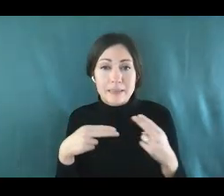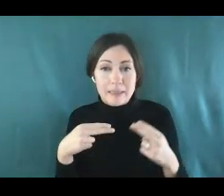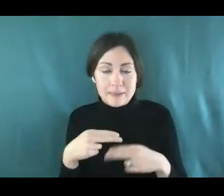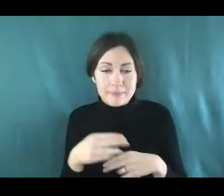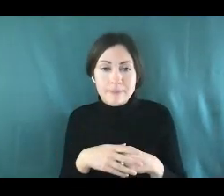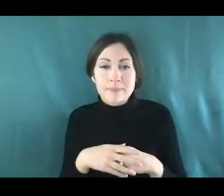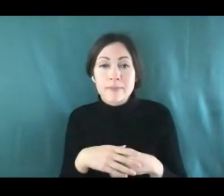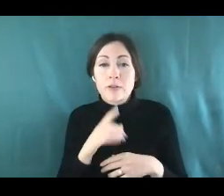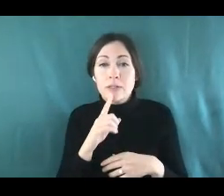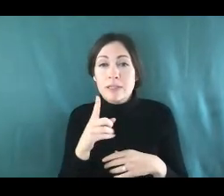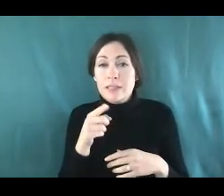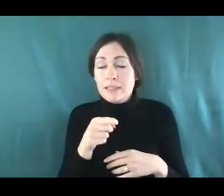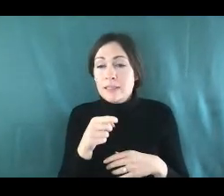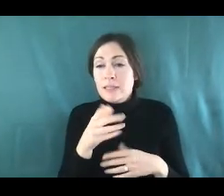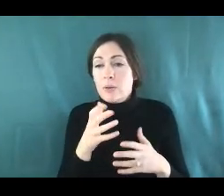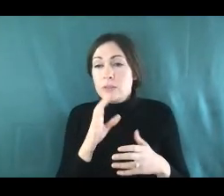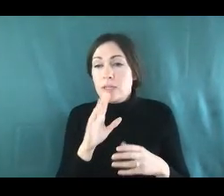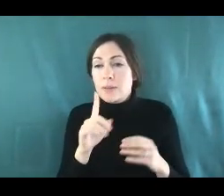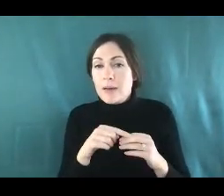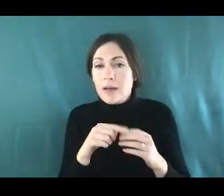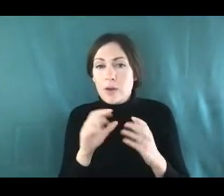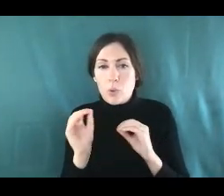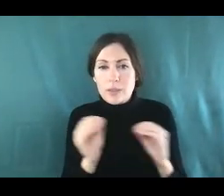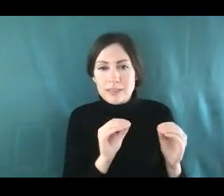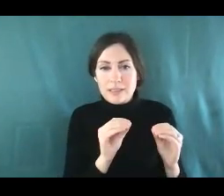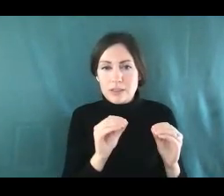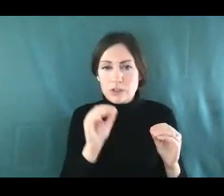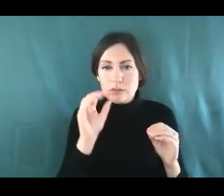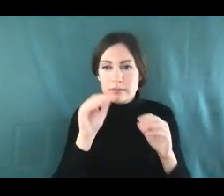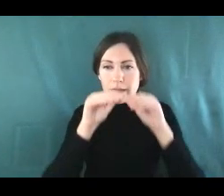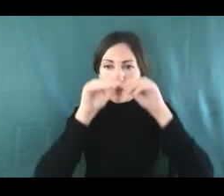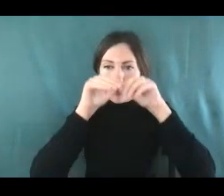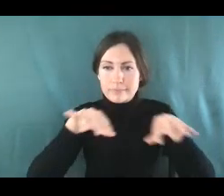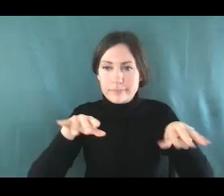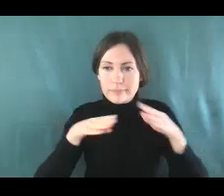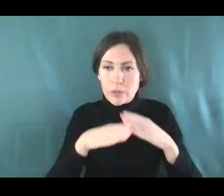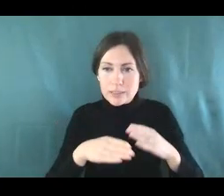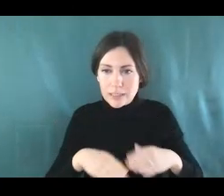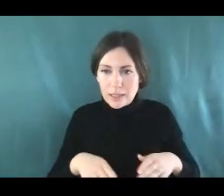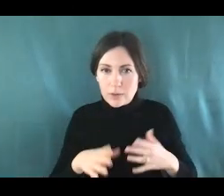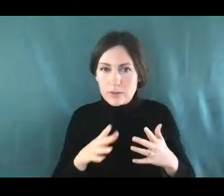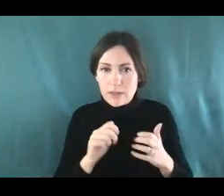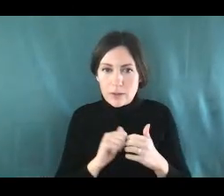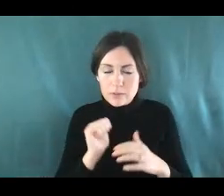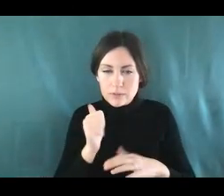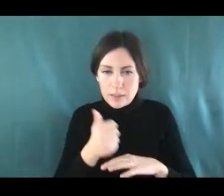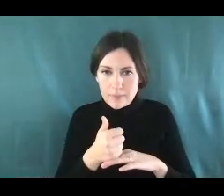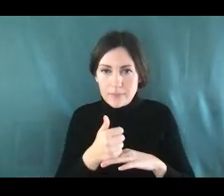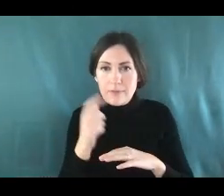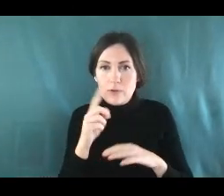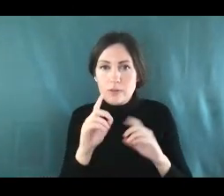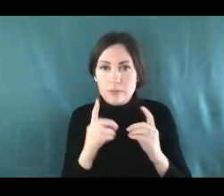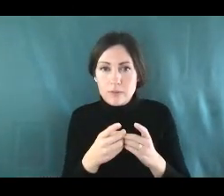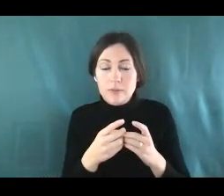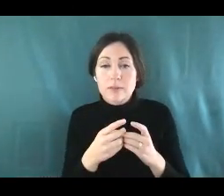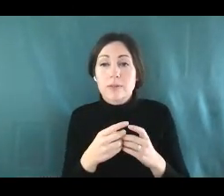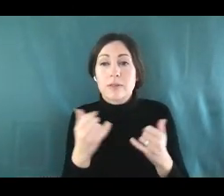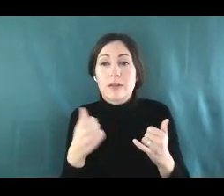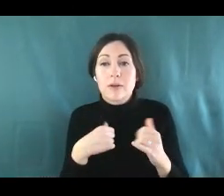So I really want to talk here about the organizational chart and just this arrangement for the department. So now, as